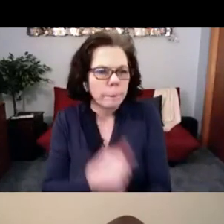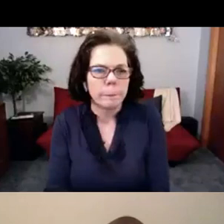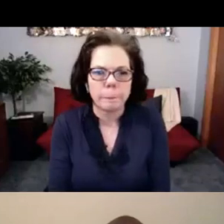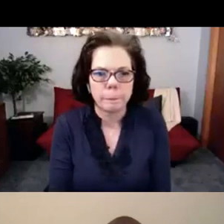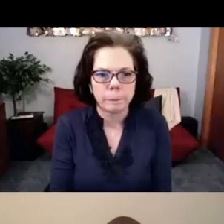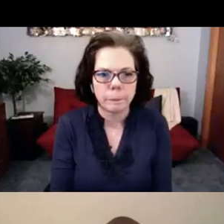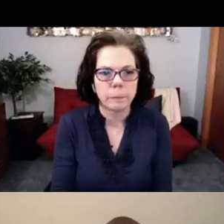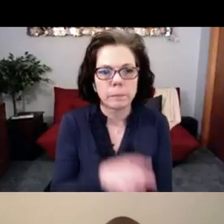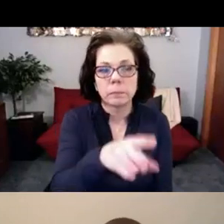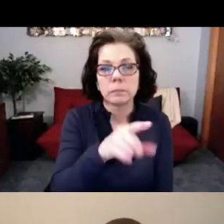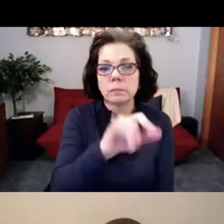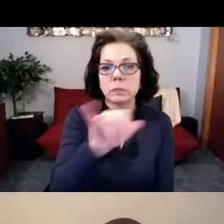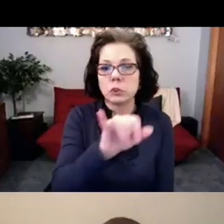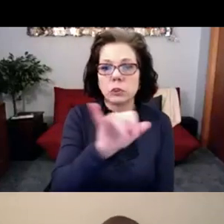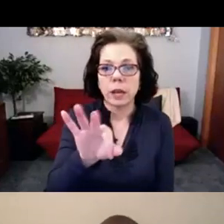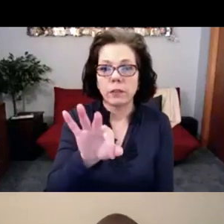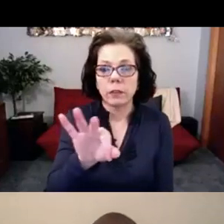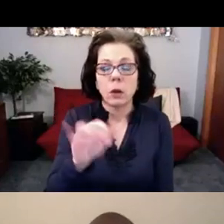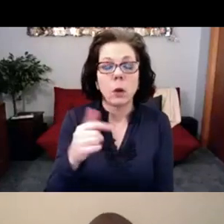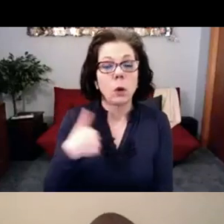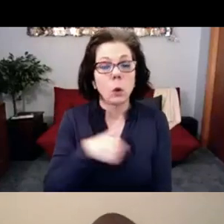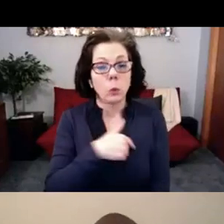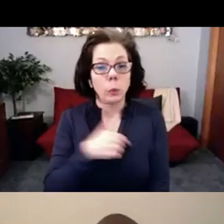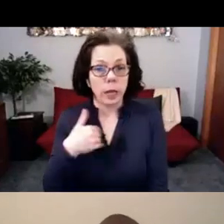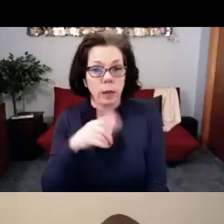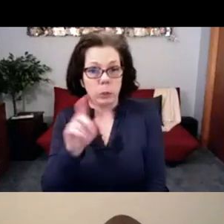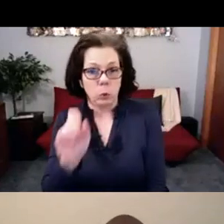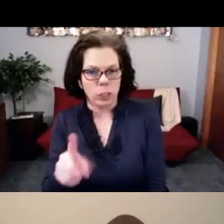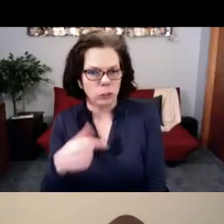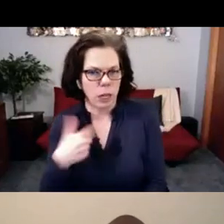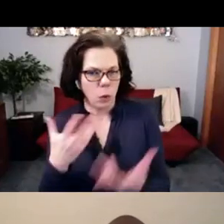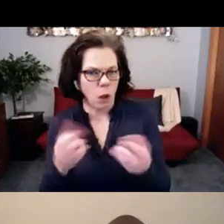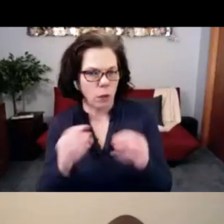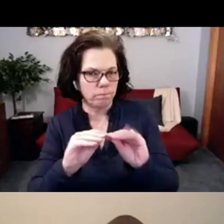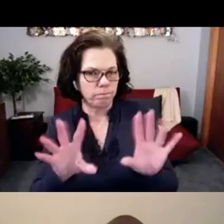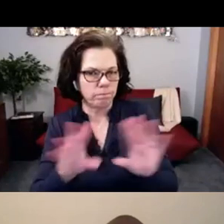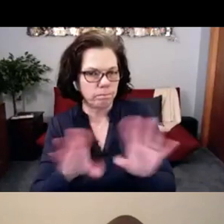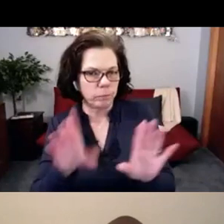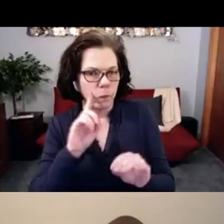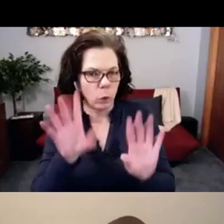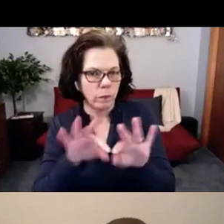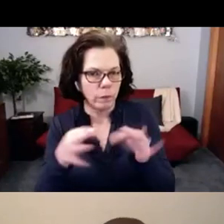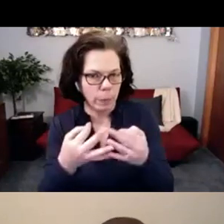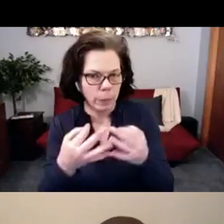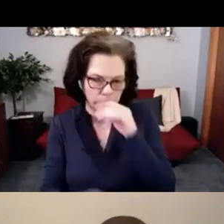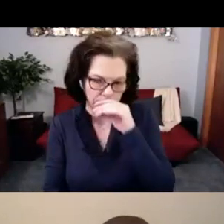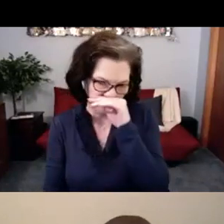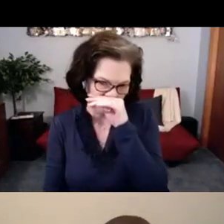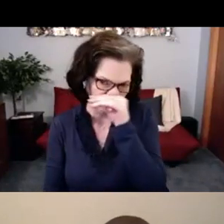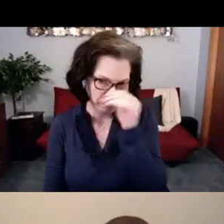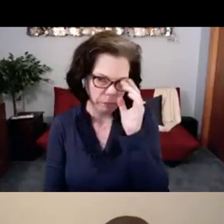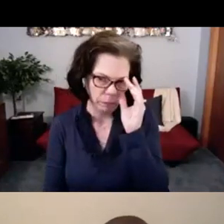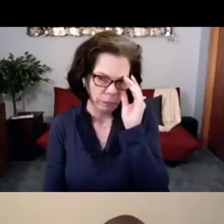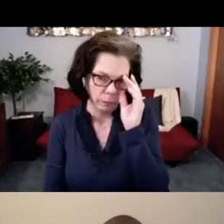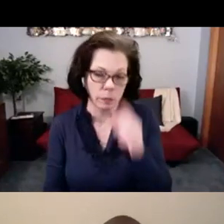Just want to clarify, we have a question, and I think it would be nice to clarify for this family. So